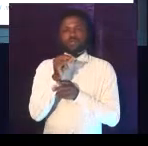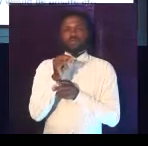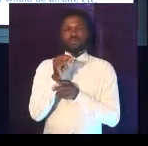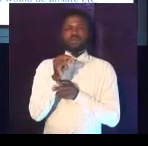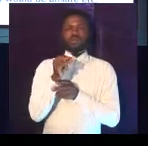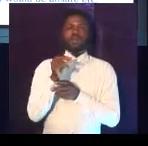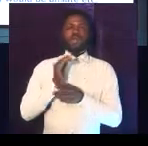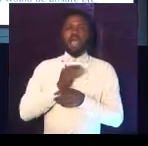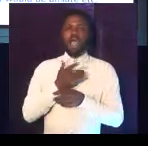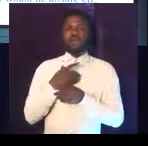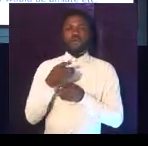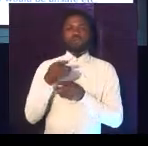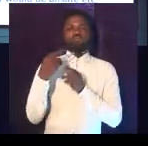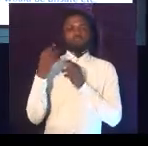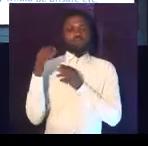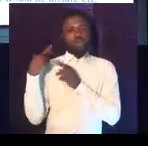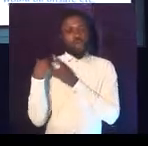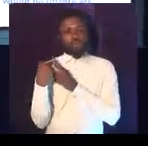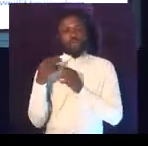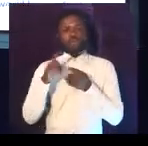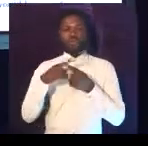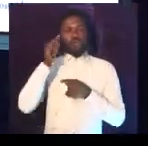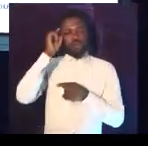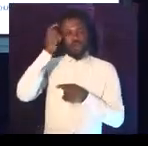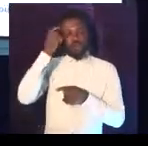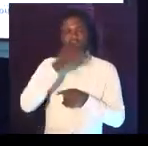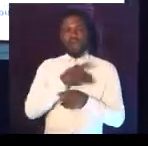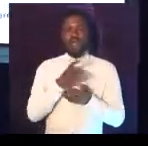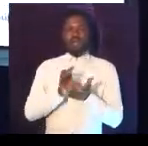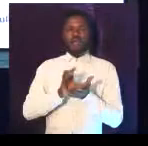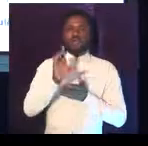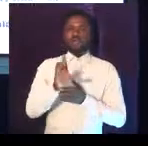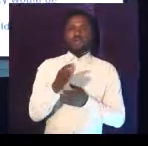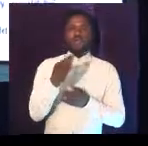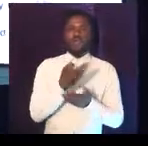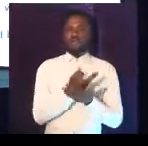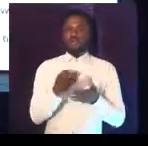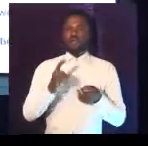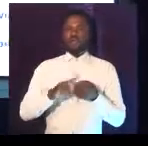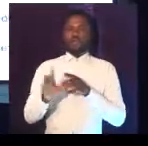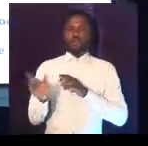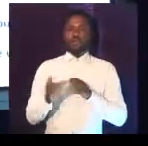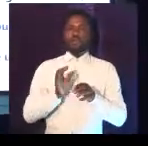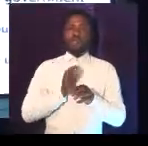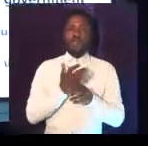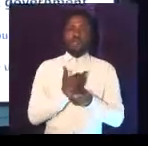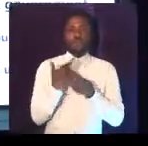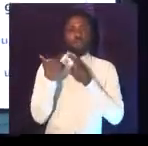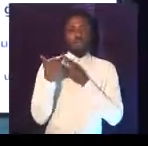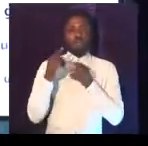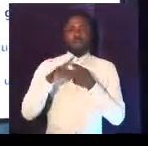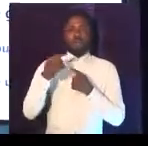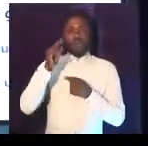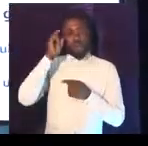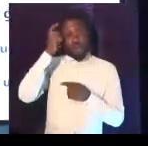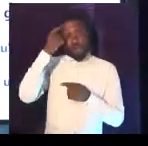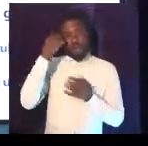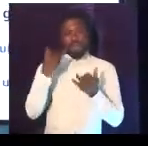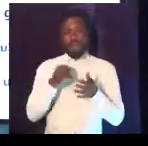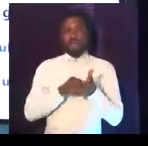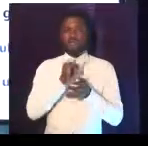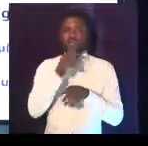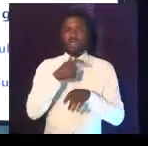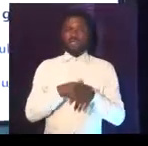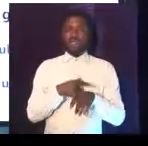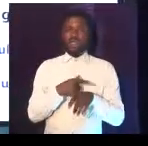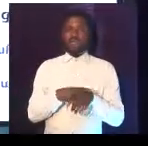duty, our obligations to the government, and consequences of failing to perform one's obligation to the government. Now